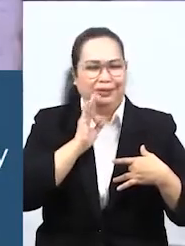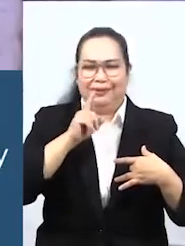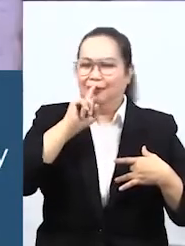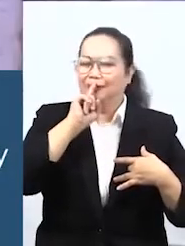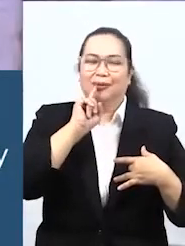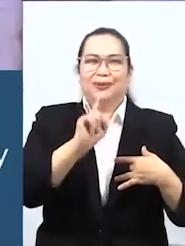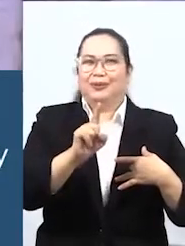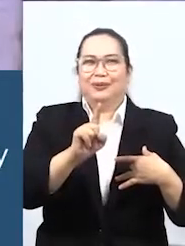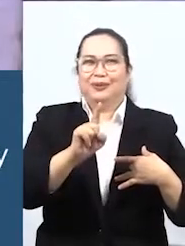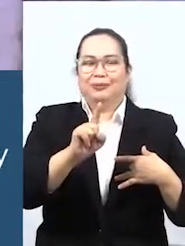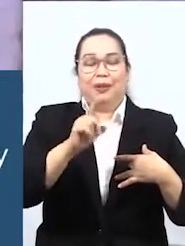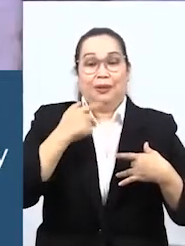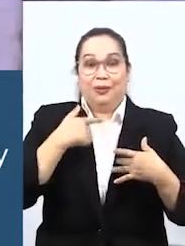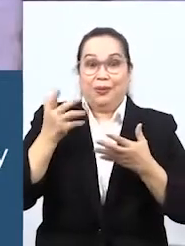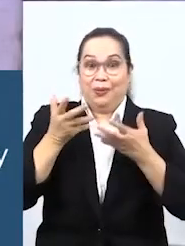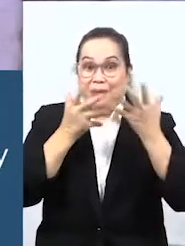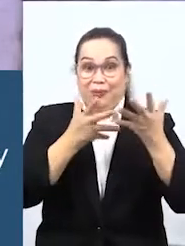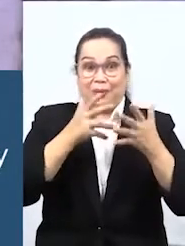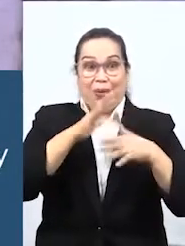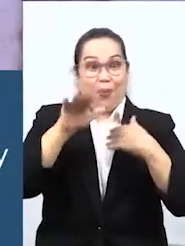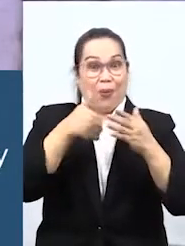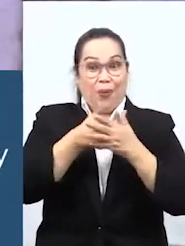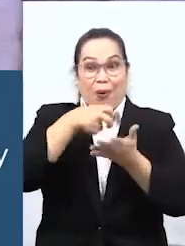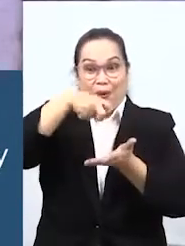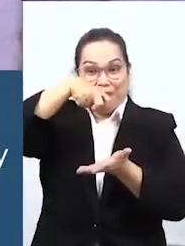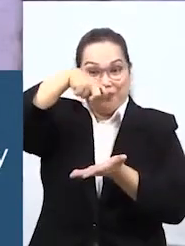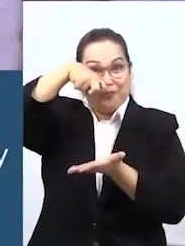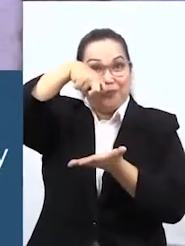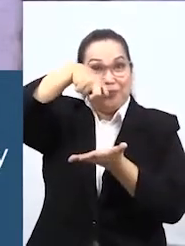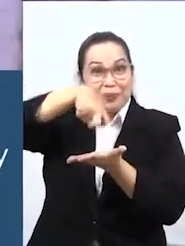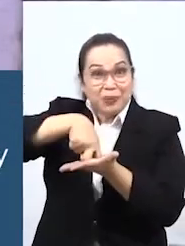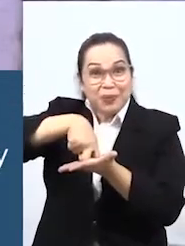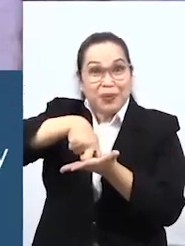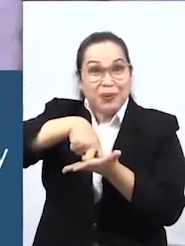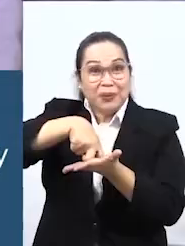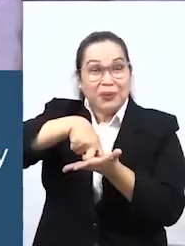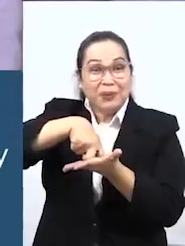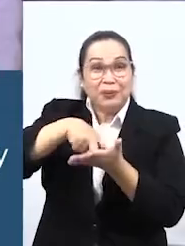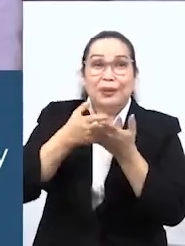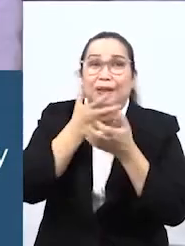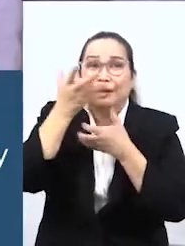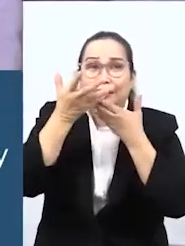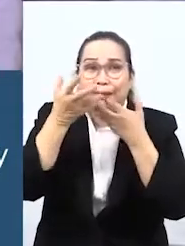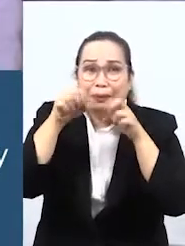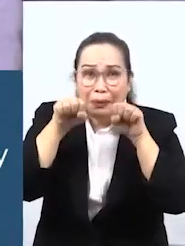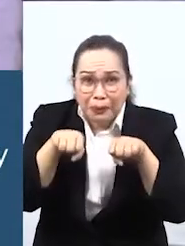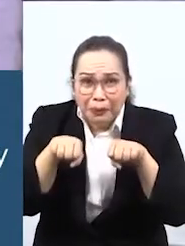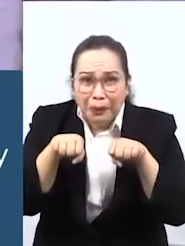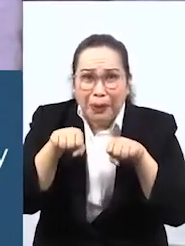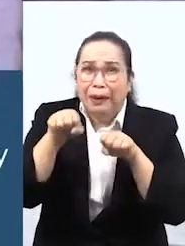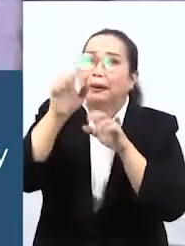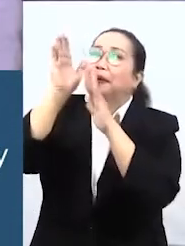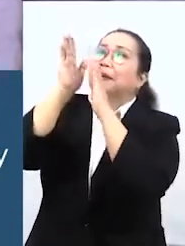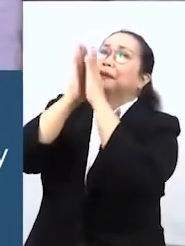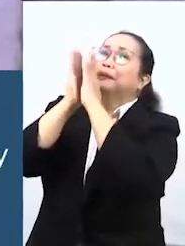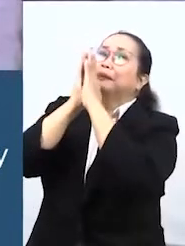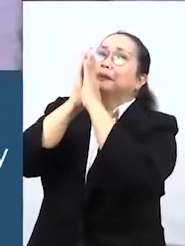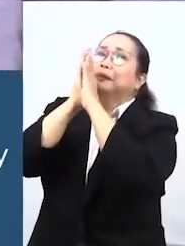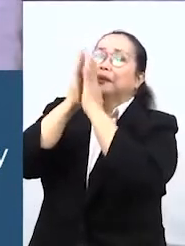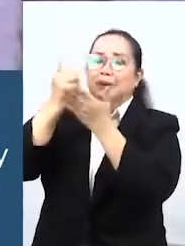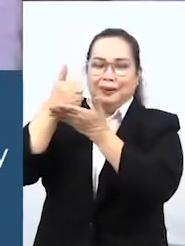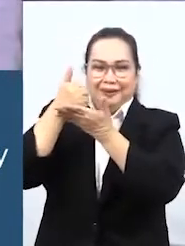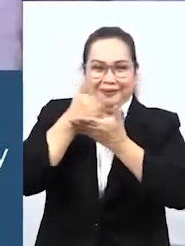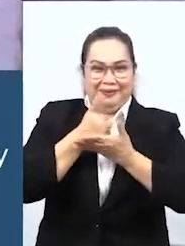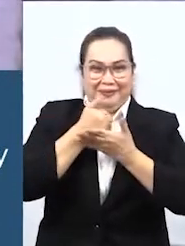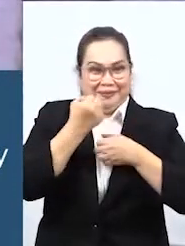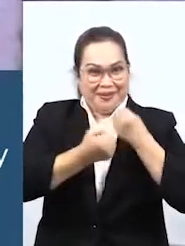to bring that bring us on our needs to cry out to God for help something beautiful about